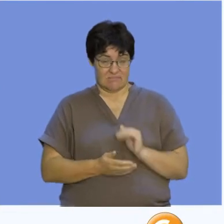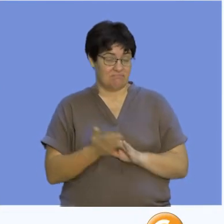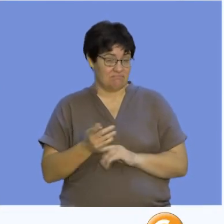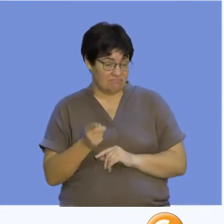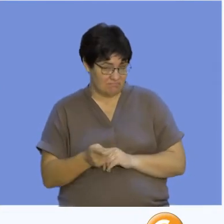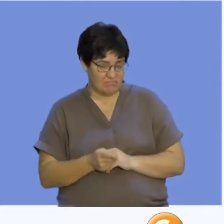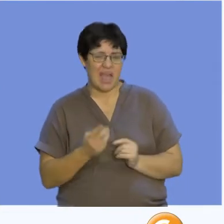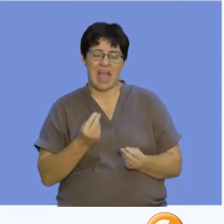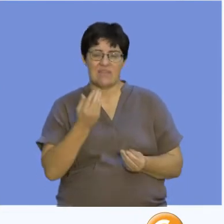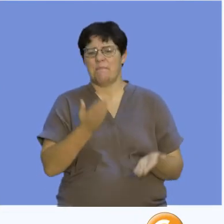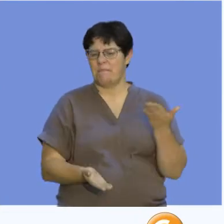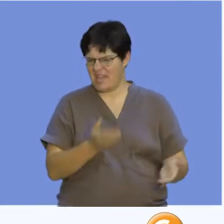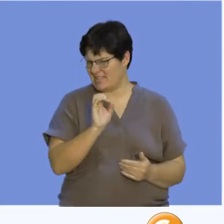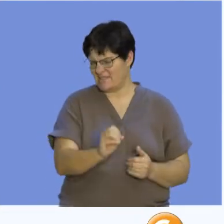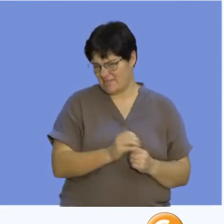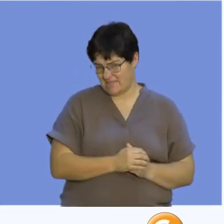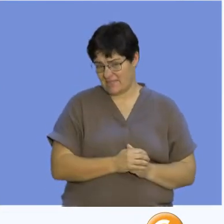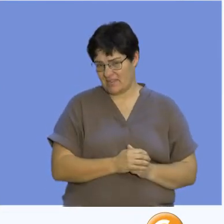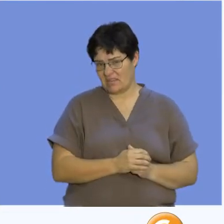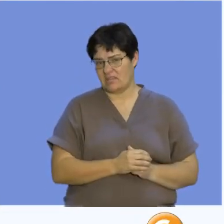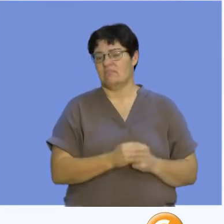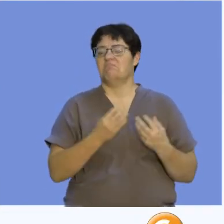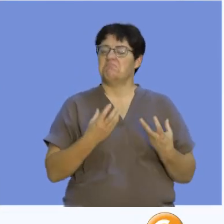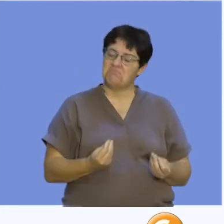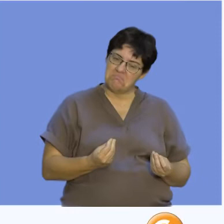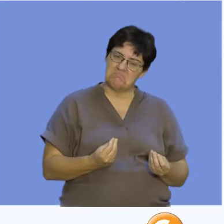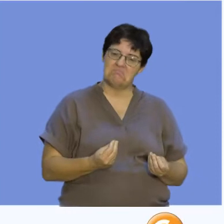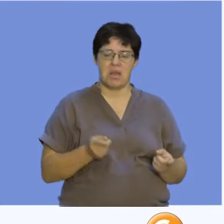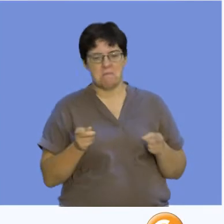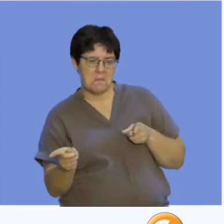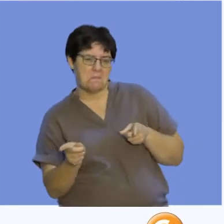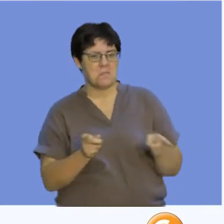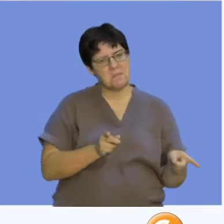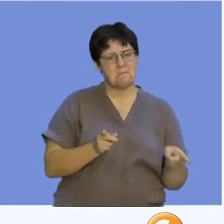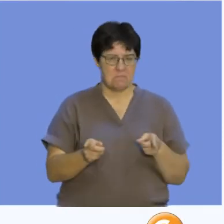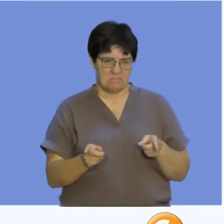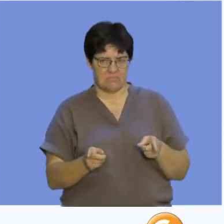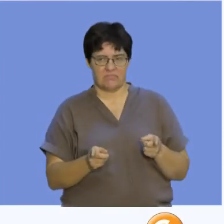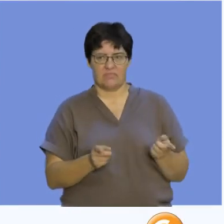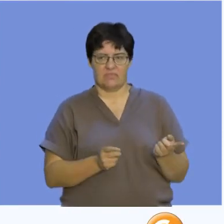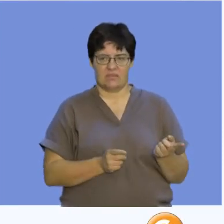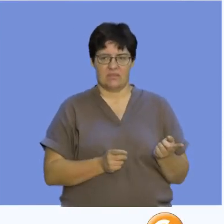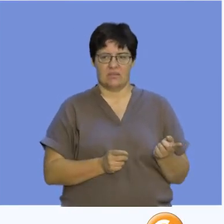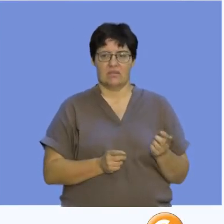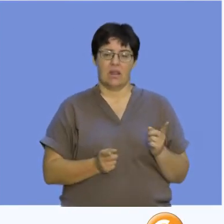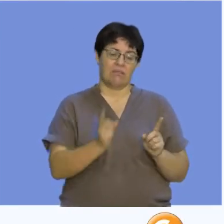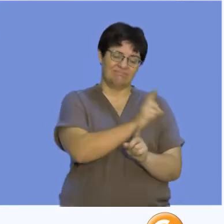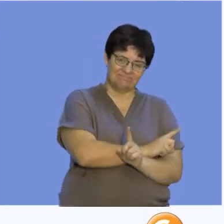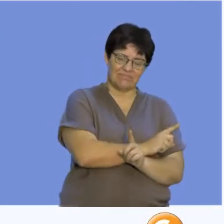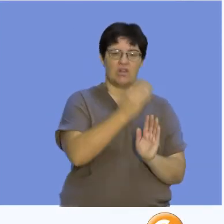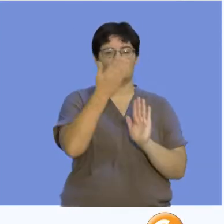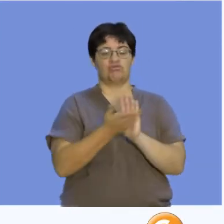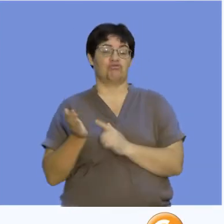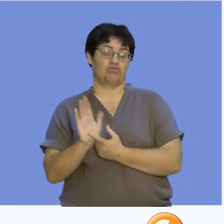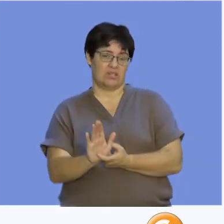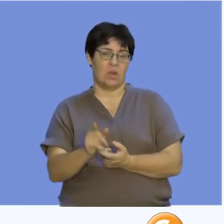got mass, and what we're going to do is we're going to go back and forth between the two, between the black screen and this one, because we're actually